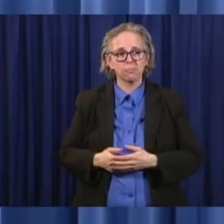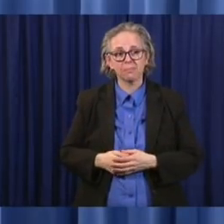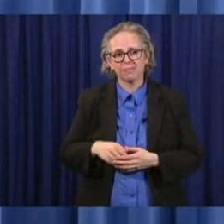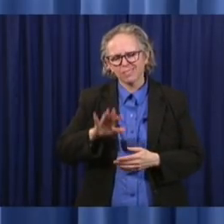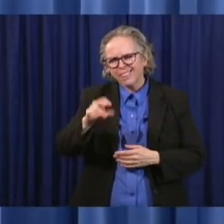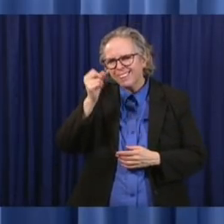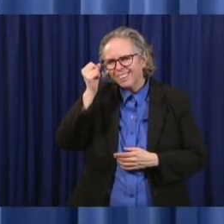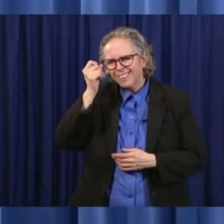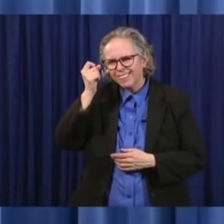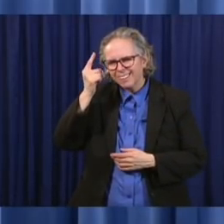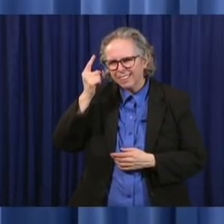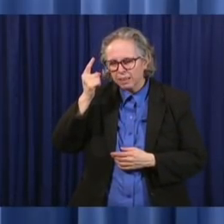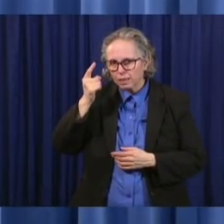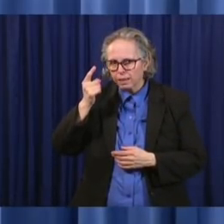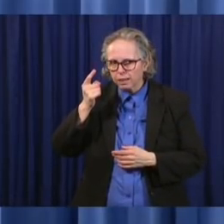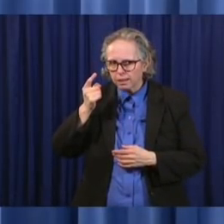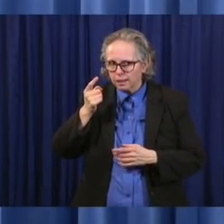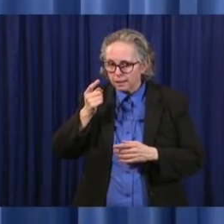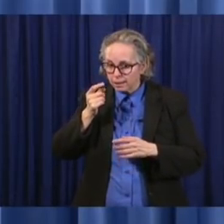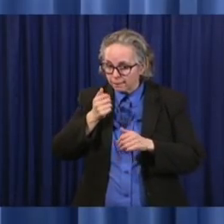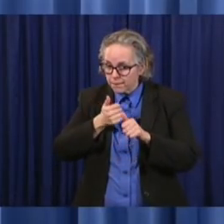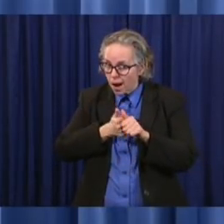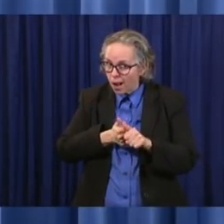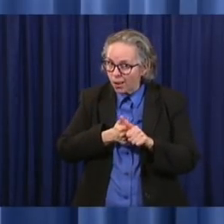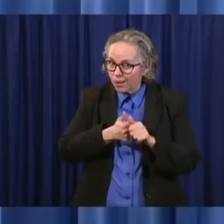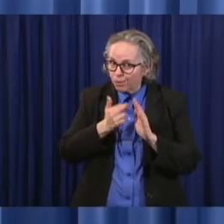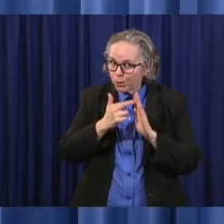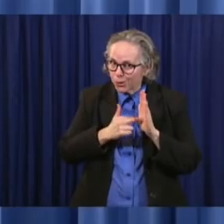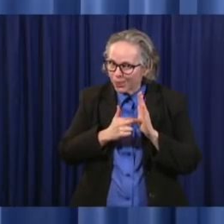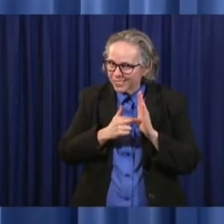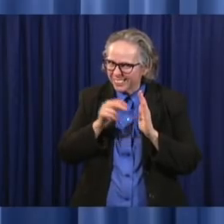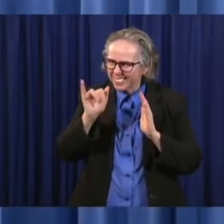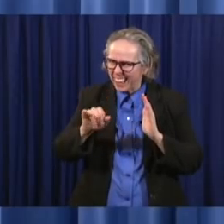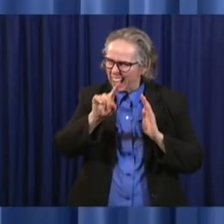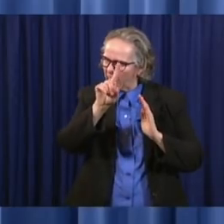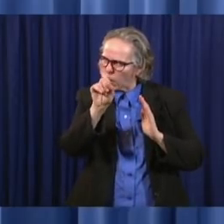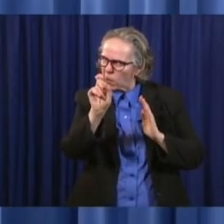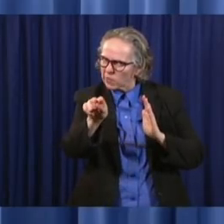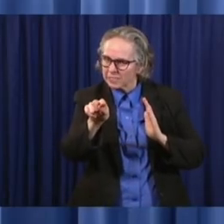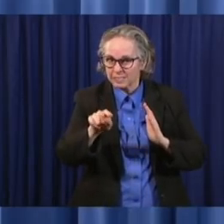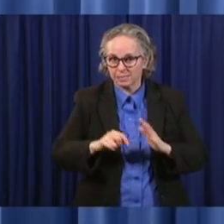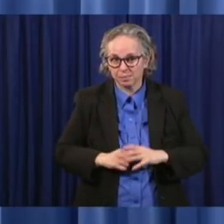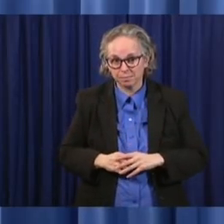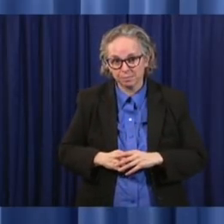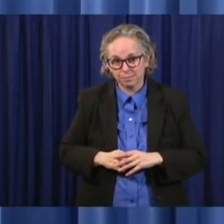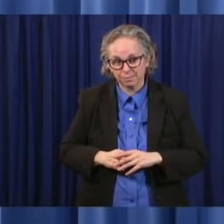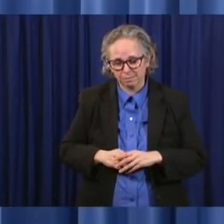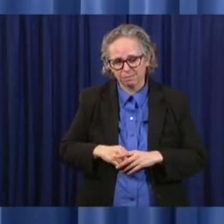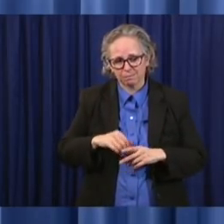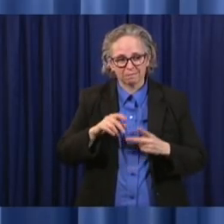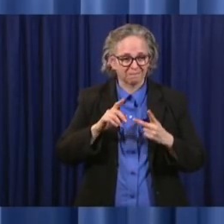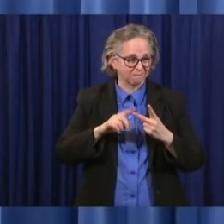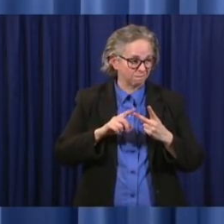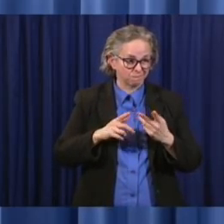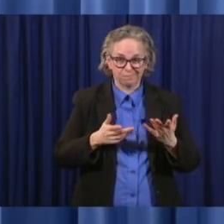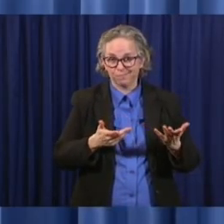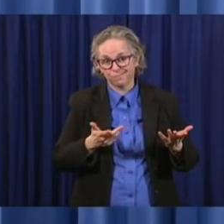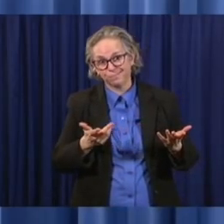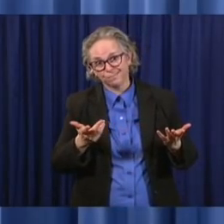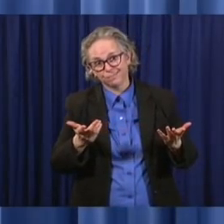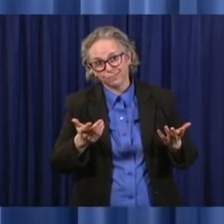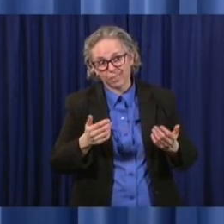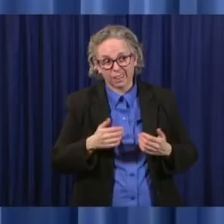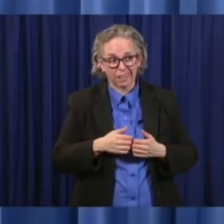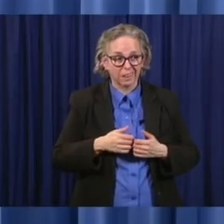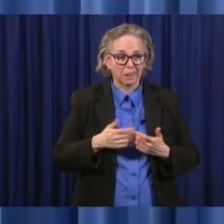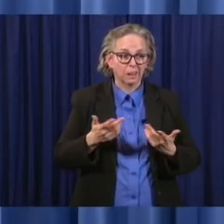they do it? Can they follow the rules? And are they retaining control